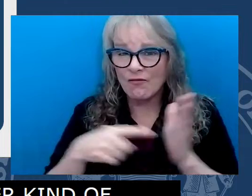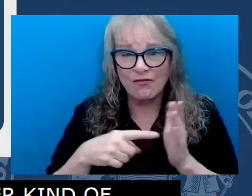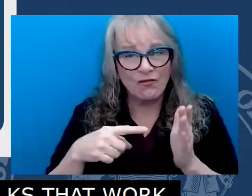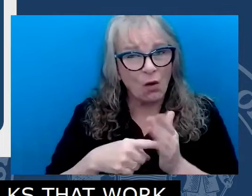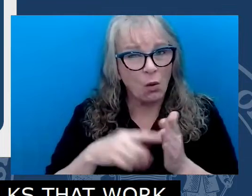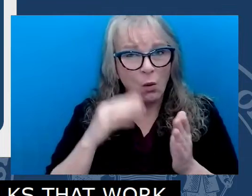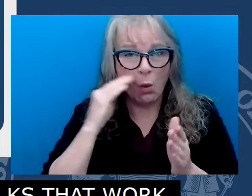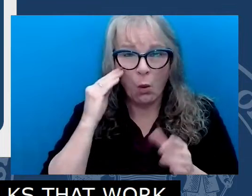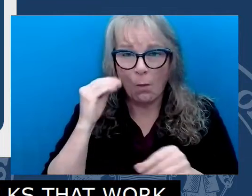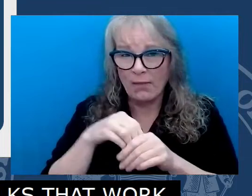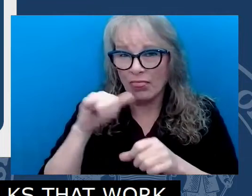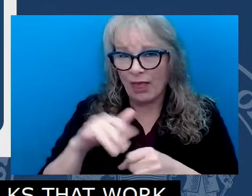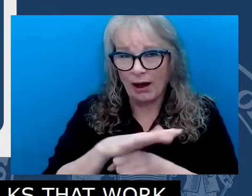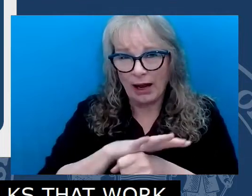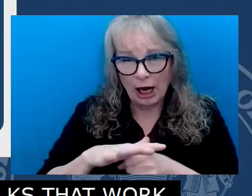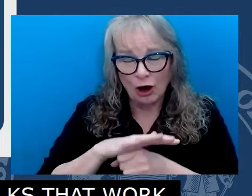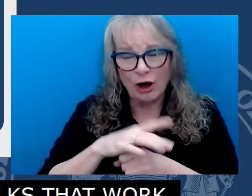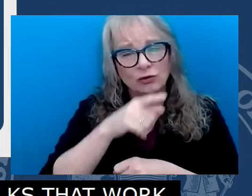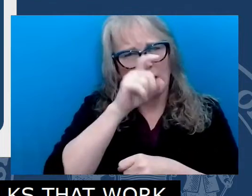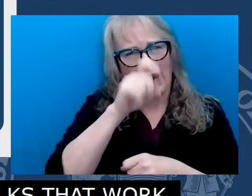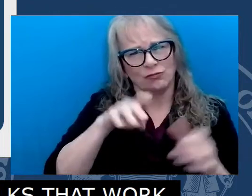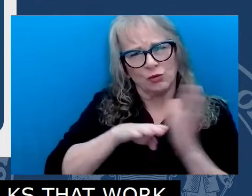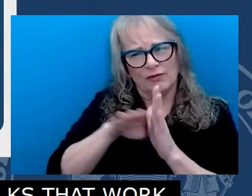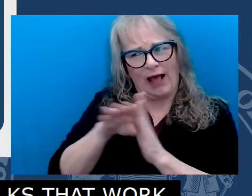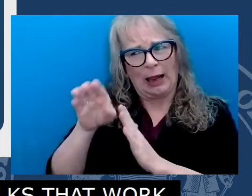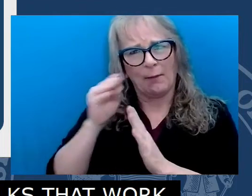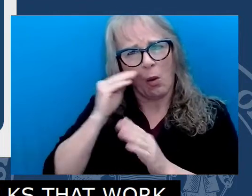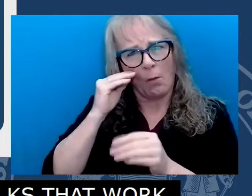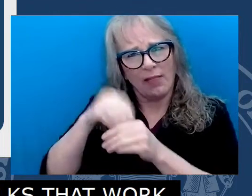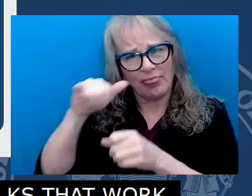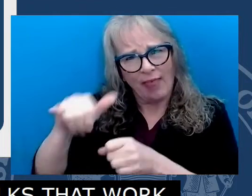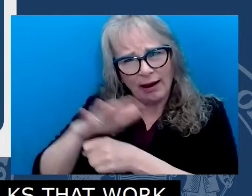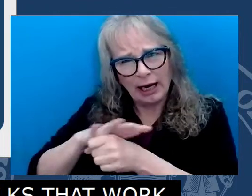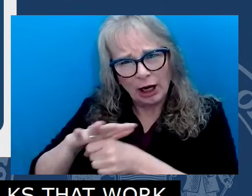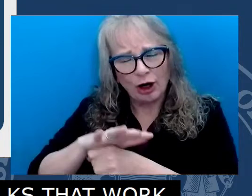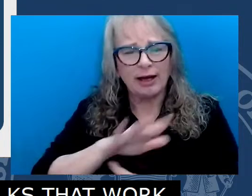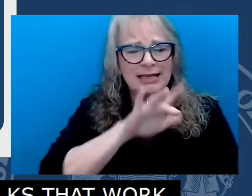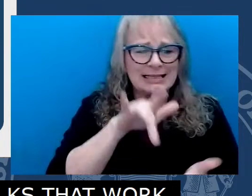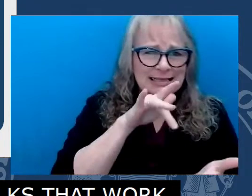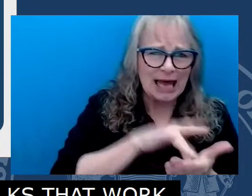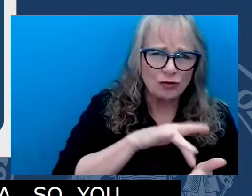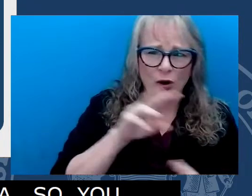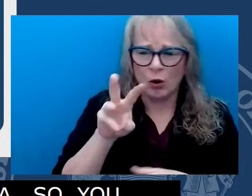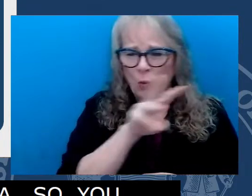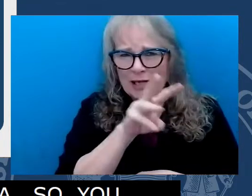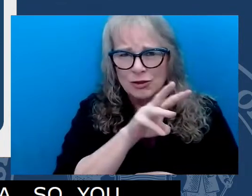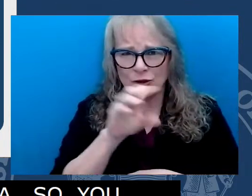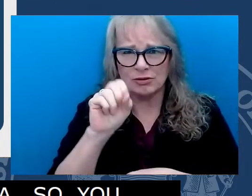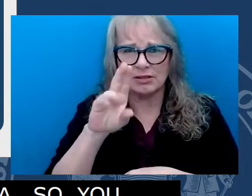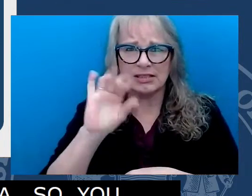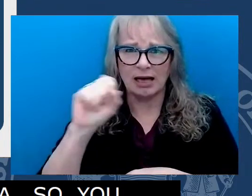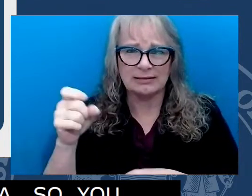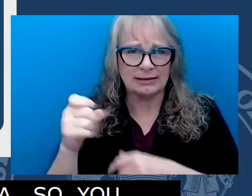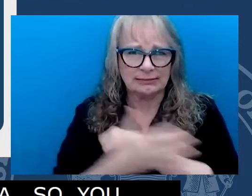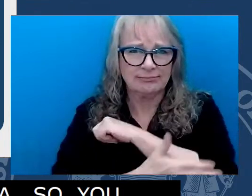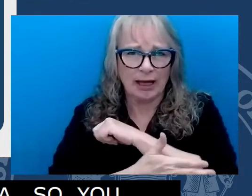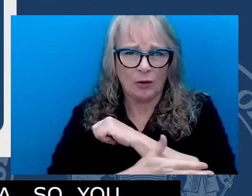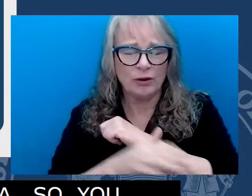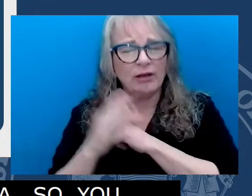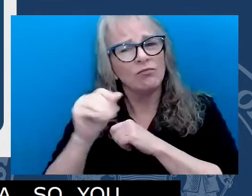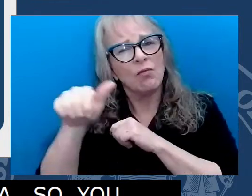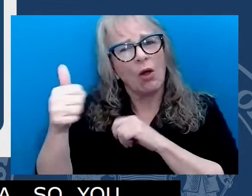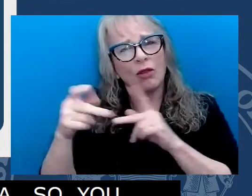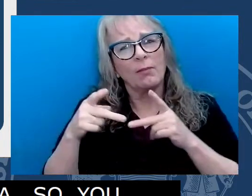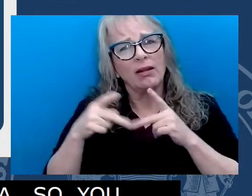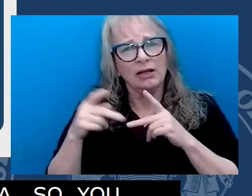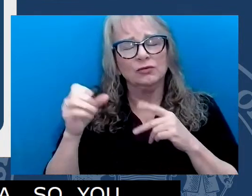to develop housing both in that area and in central and western Sussex County and other places, so the workforce that you